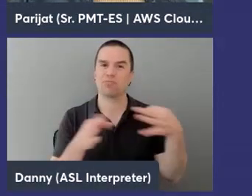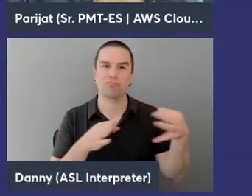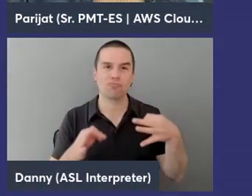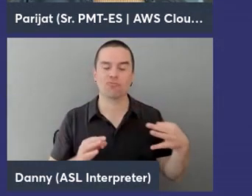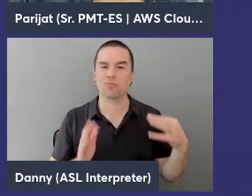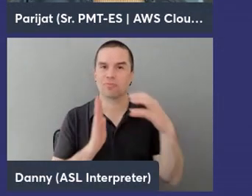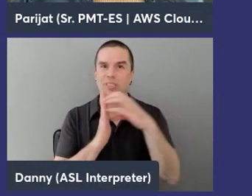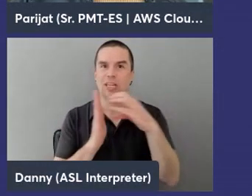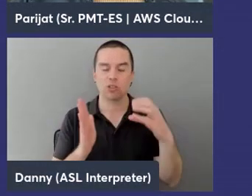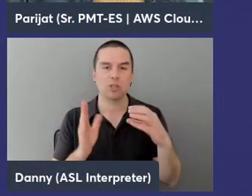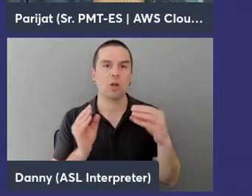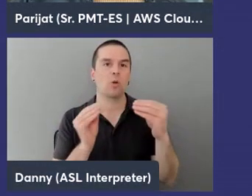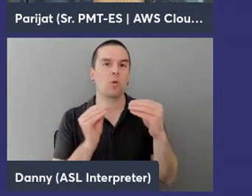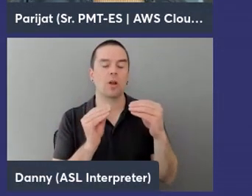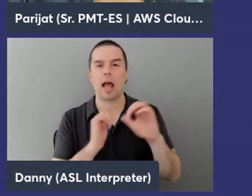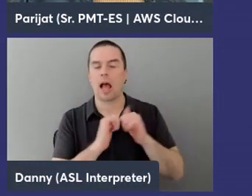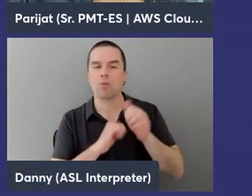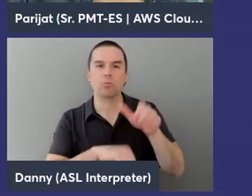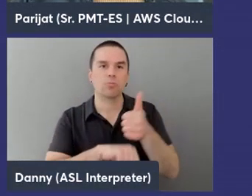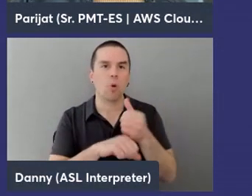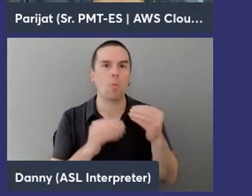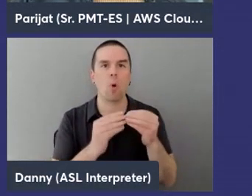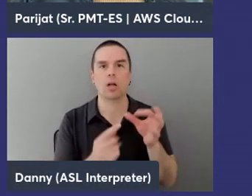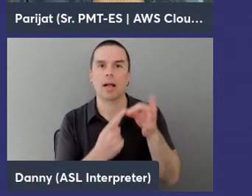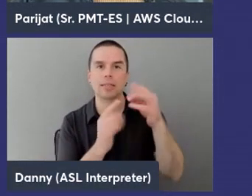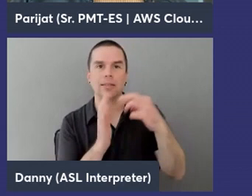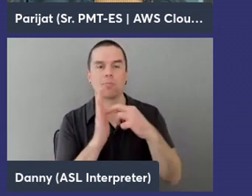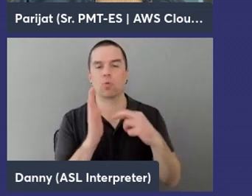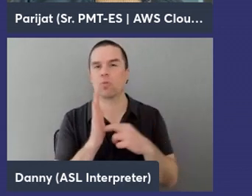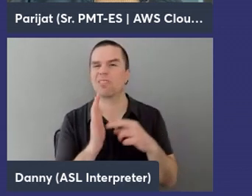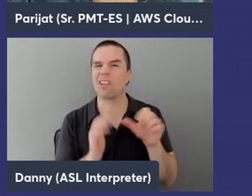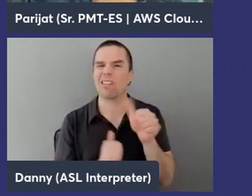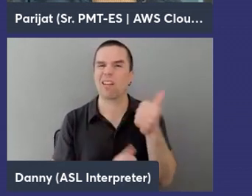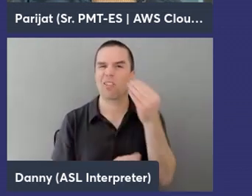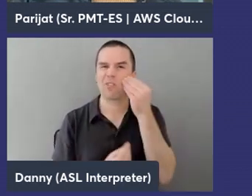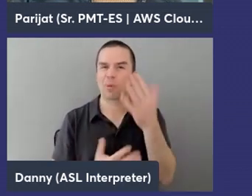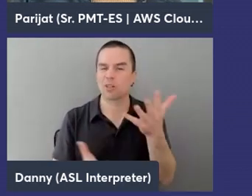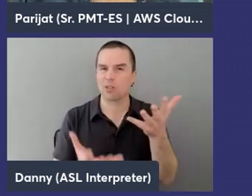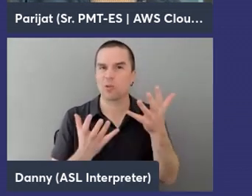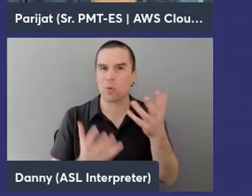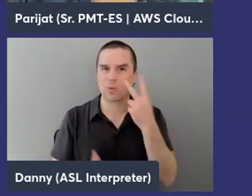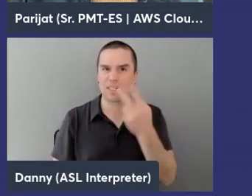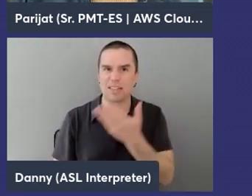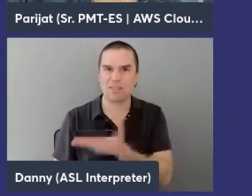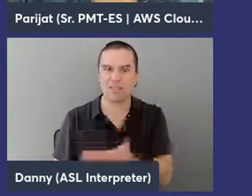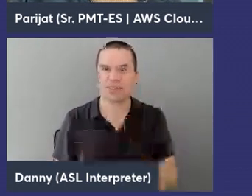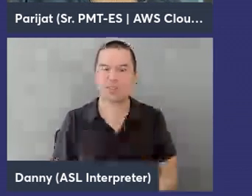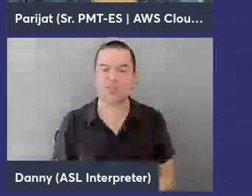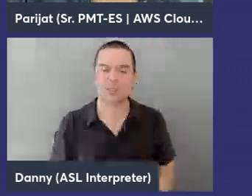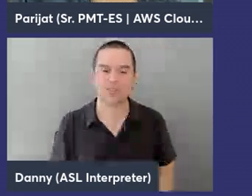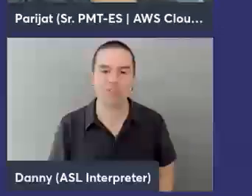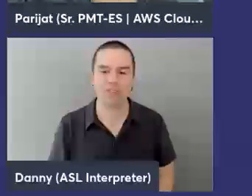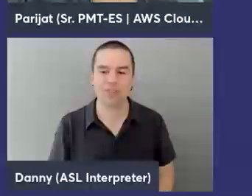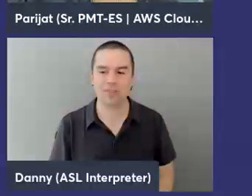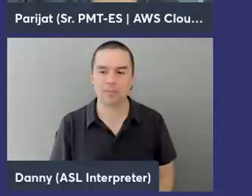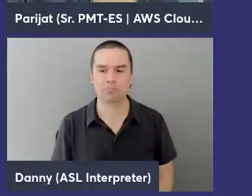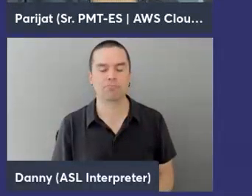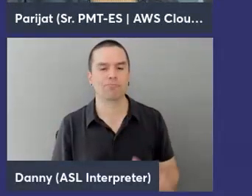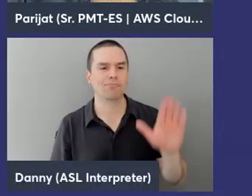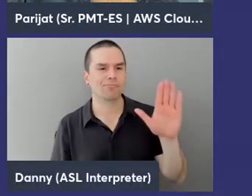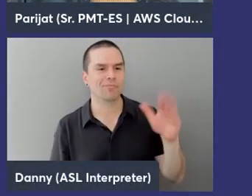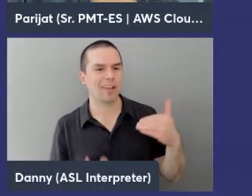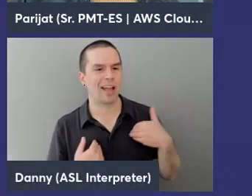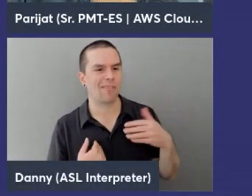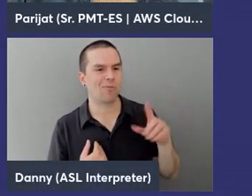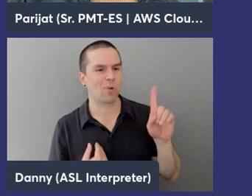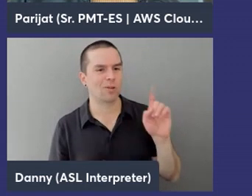more custom rules, and just about any other information that you might want to view. I have one question on this for